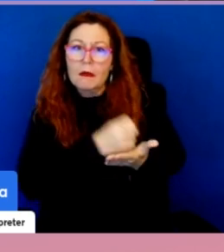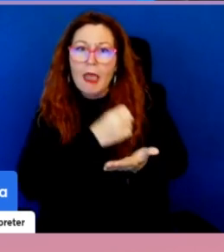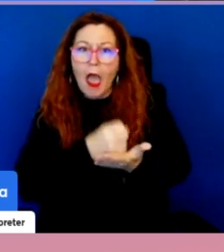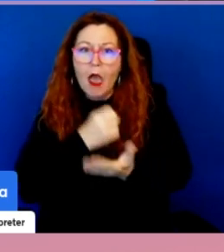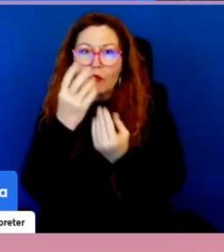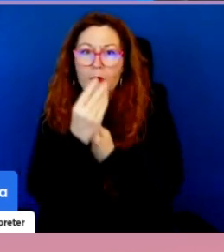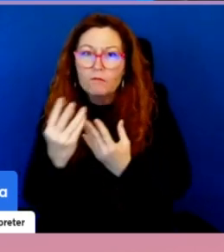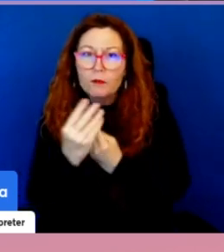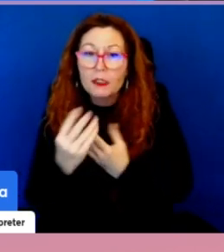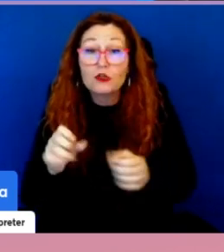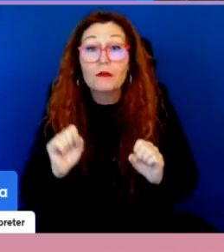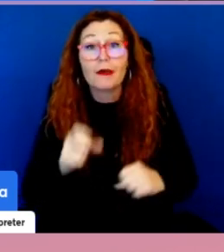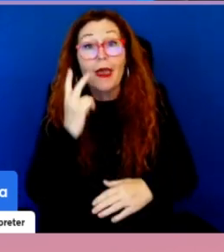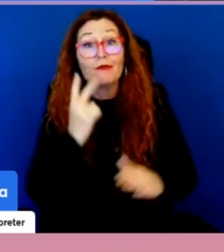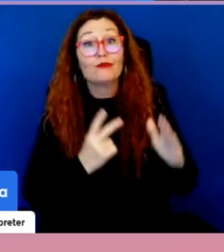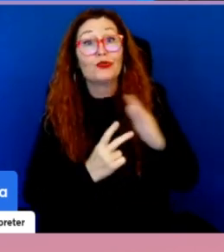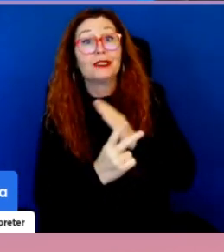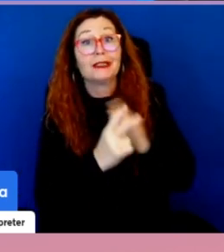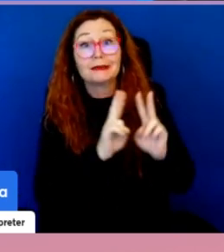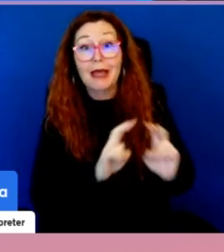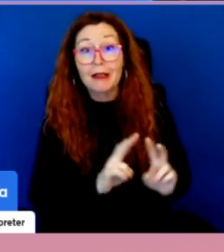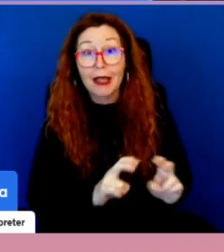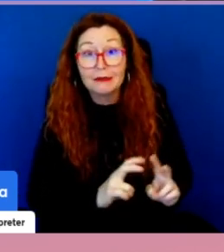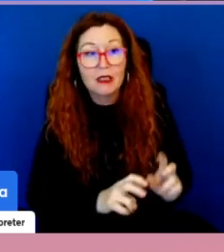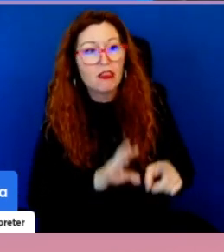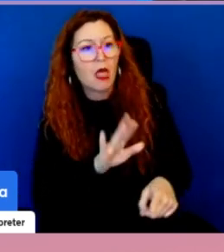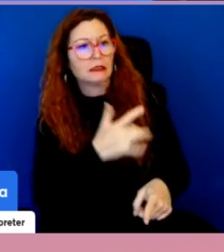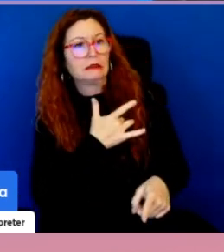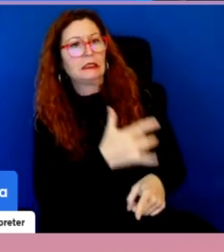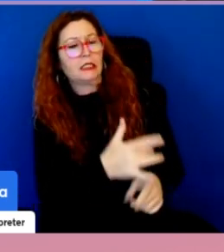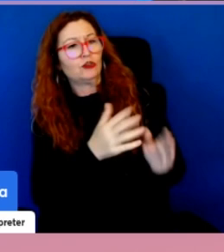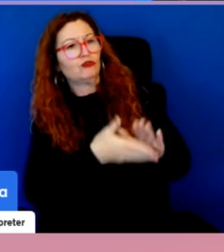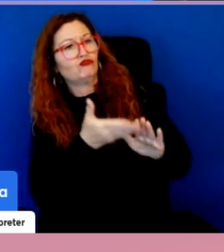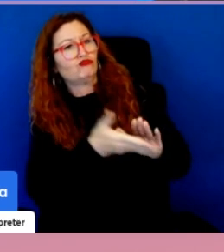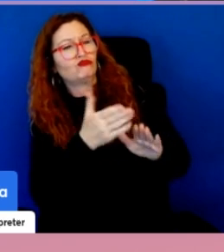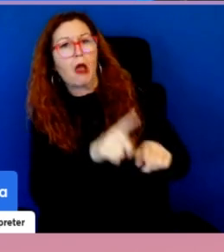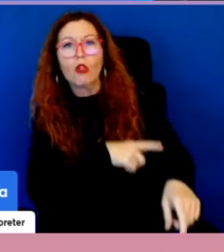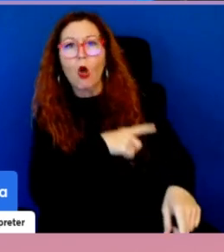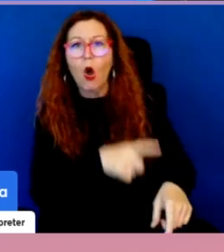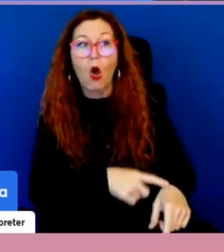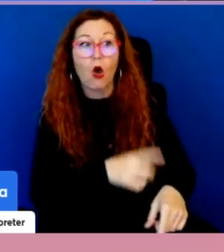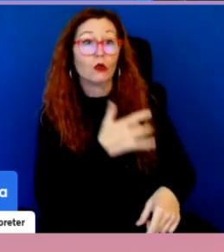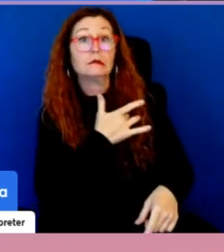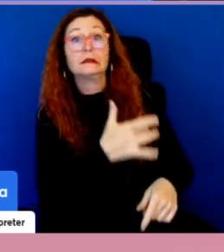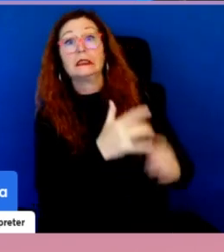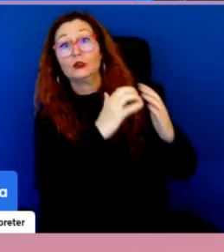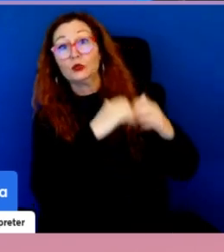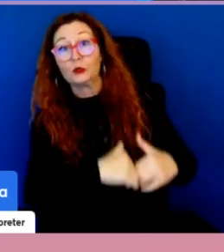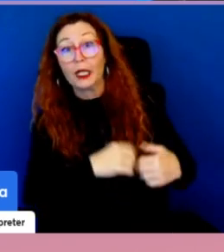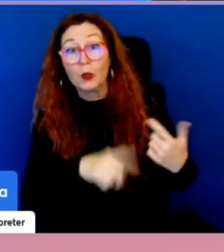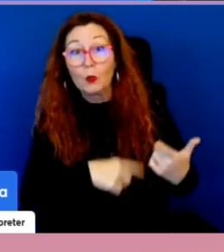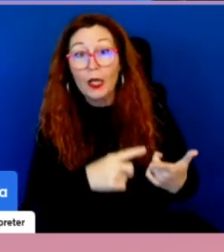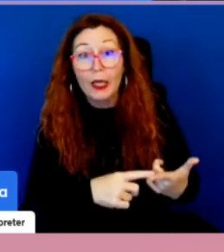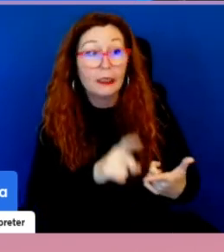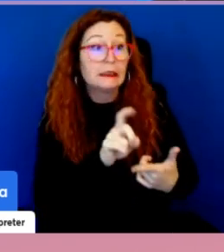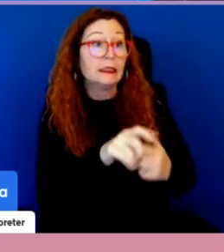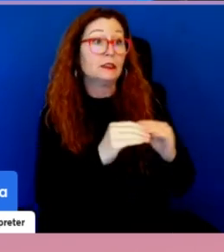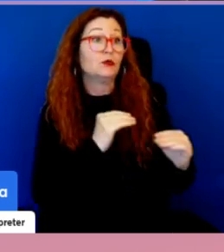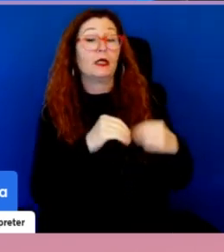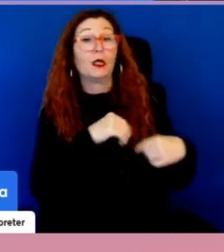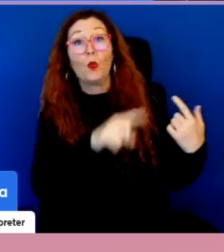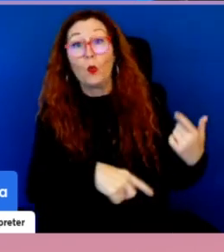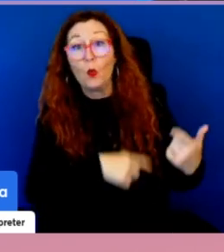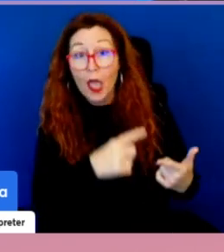like, when do I have to perform maintenance? When do I have to order a new part? How is this thing